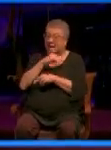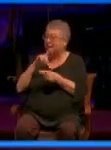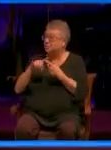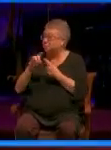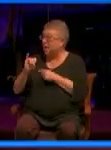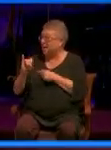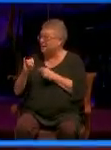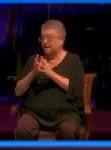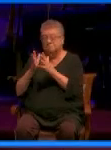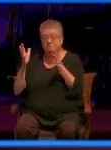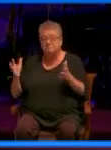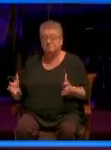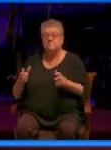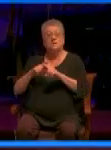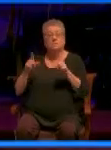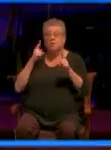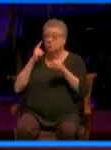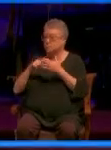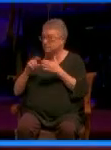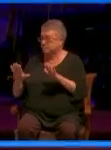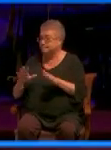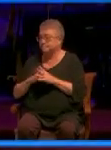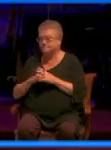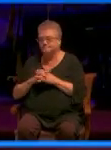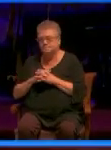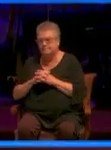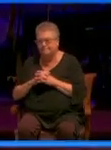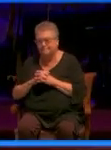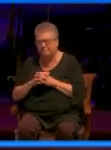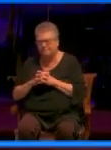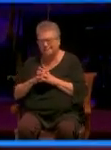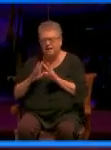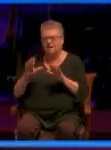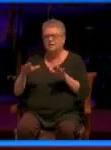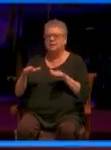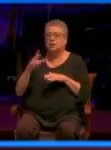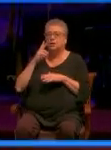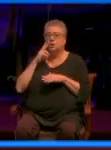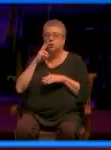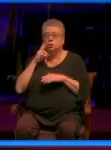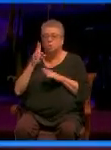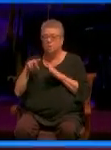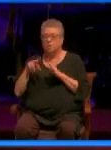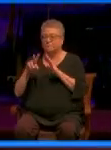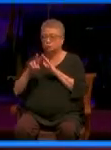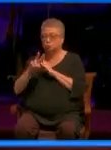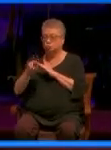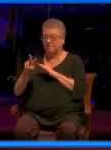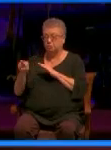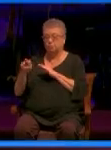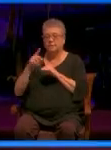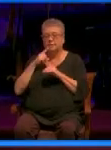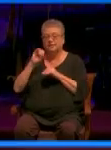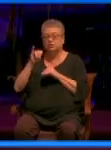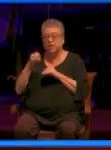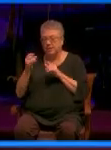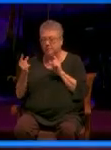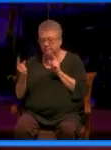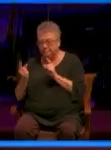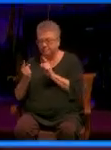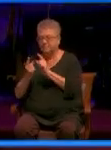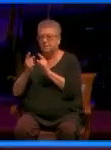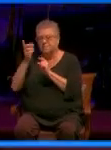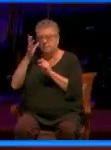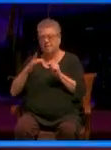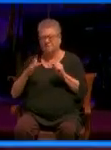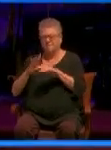you can. But notice with me what happens. He said, look down at verse 22. So Jacob went near to Isaac, his father, who felt